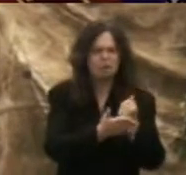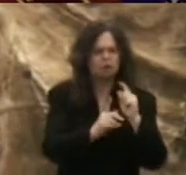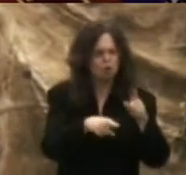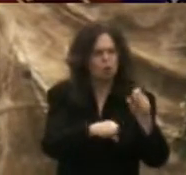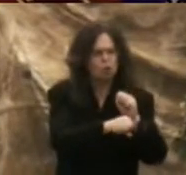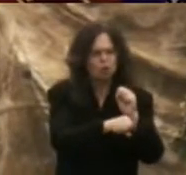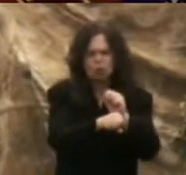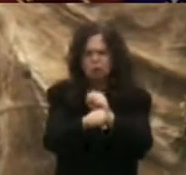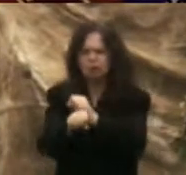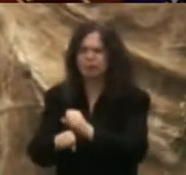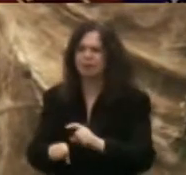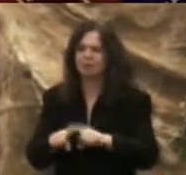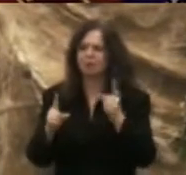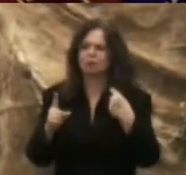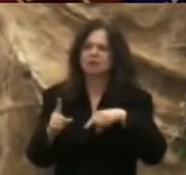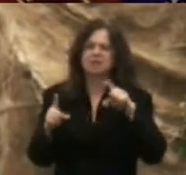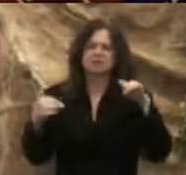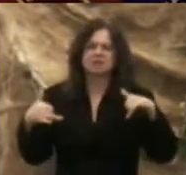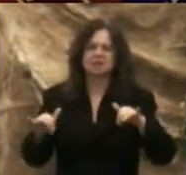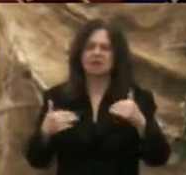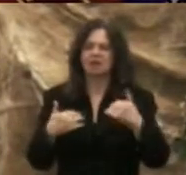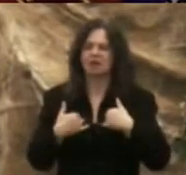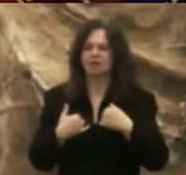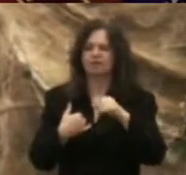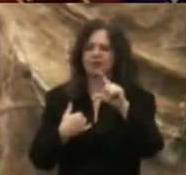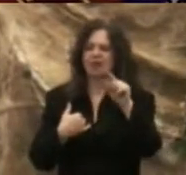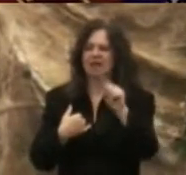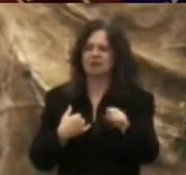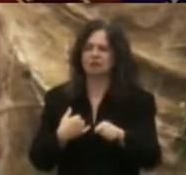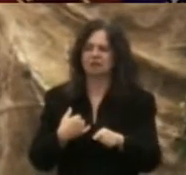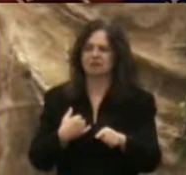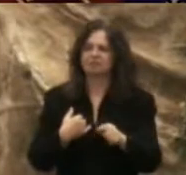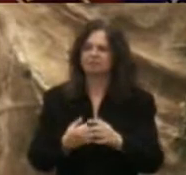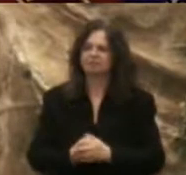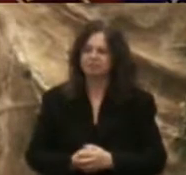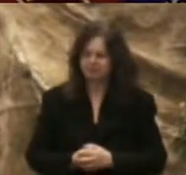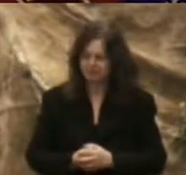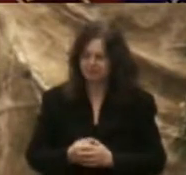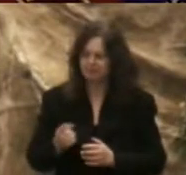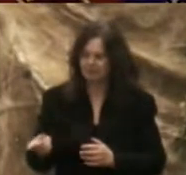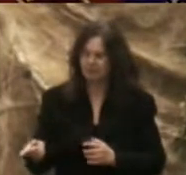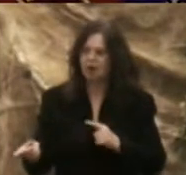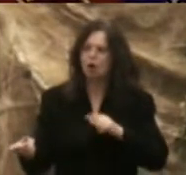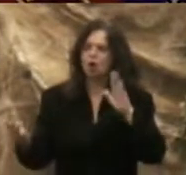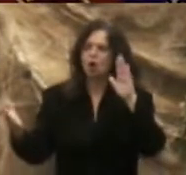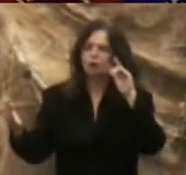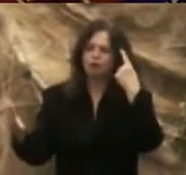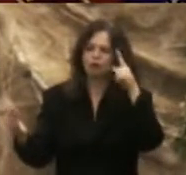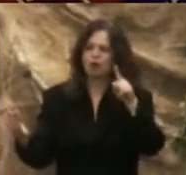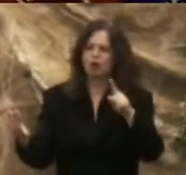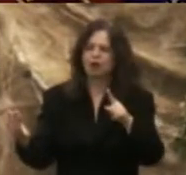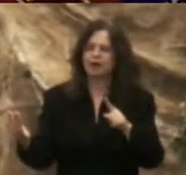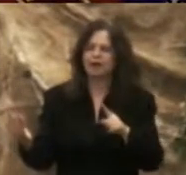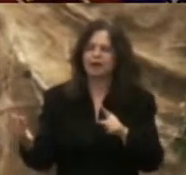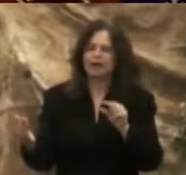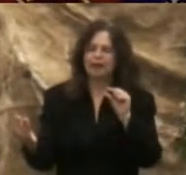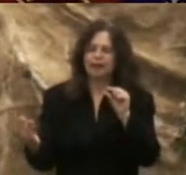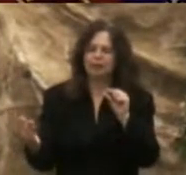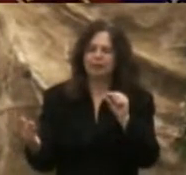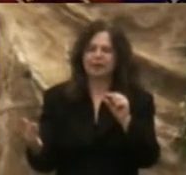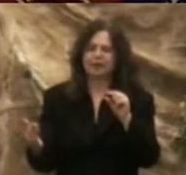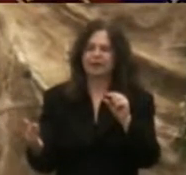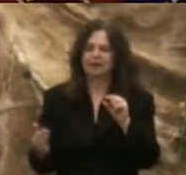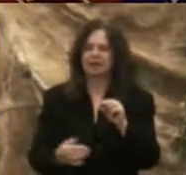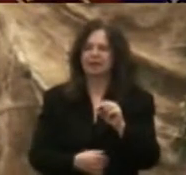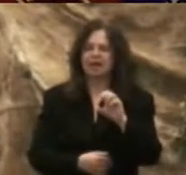Lazarus lying at our gate, hoping for the scraps from the